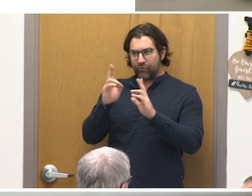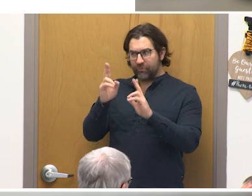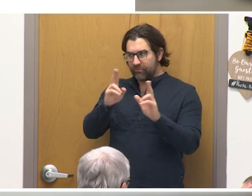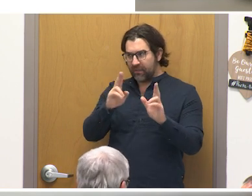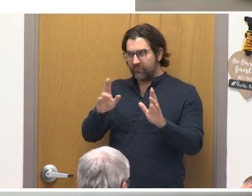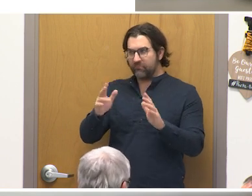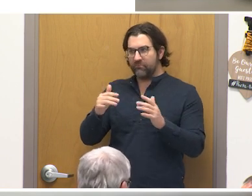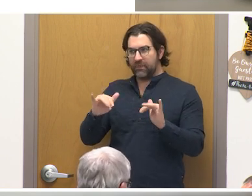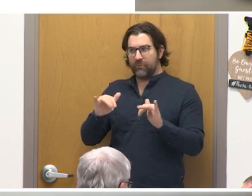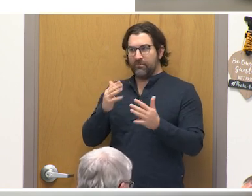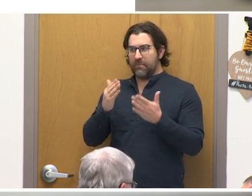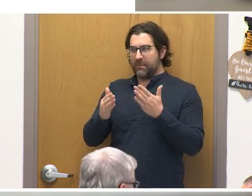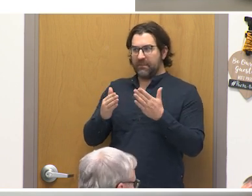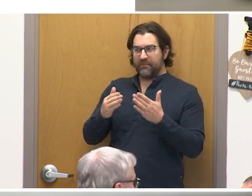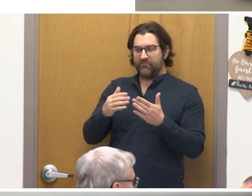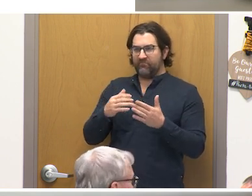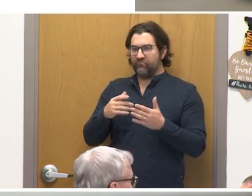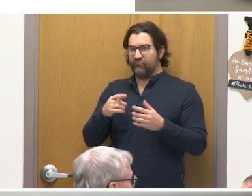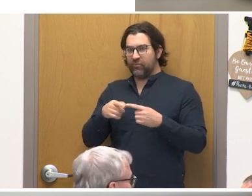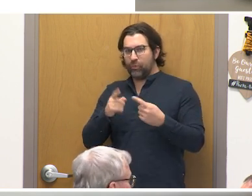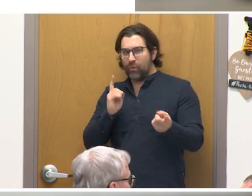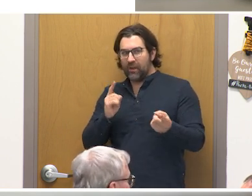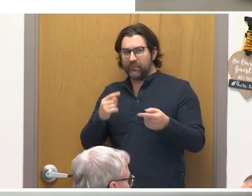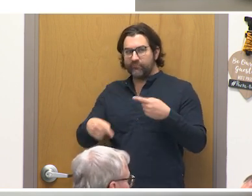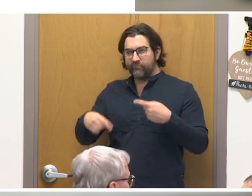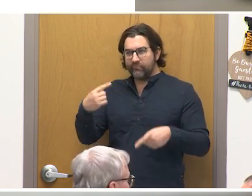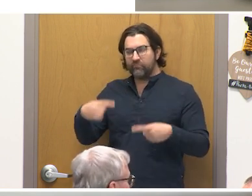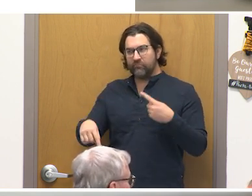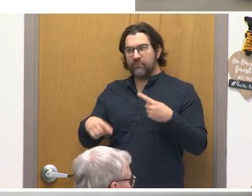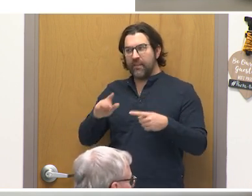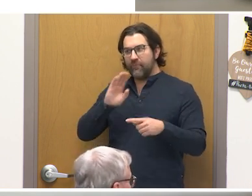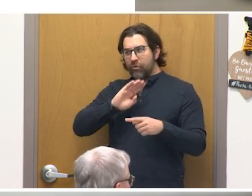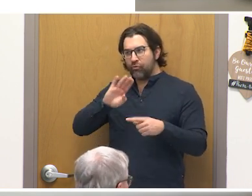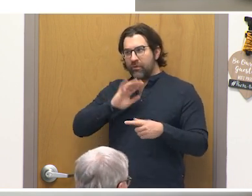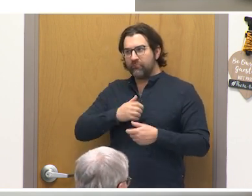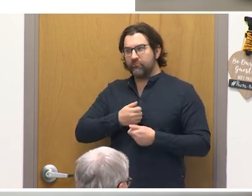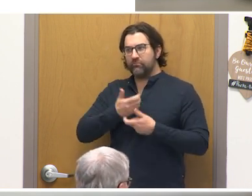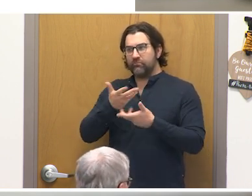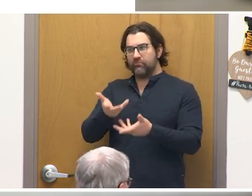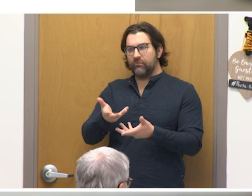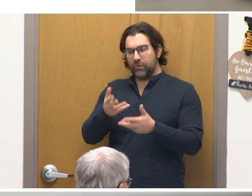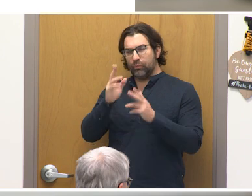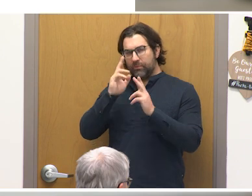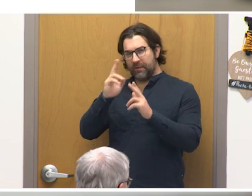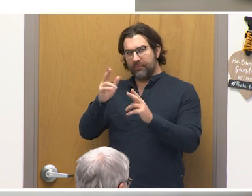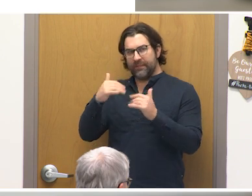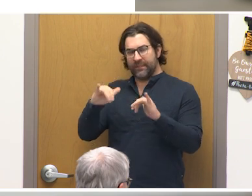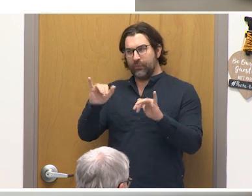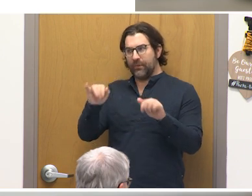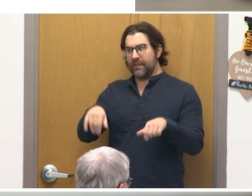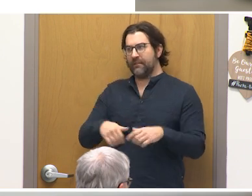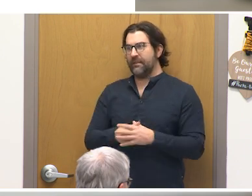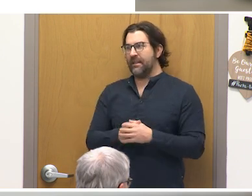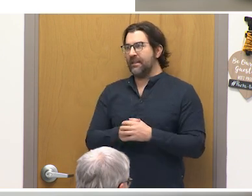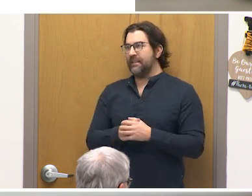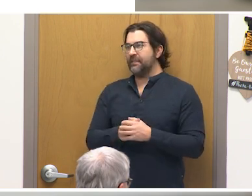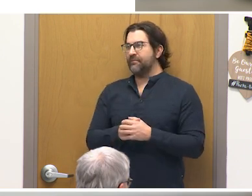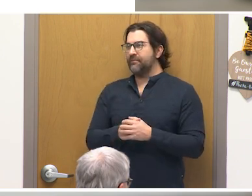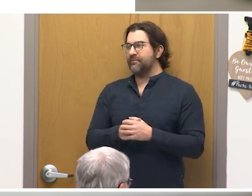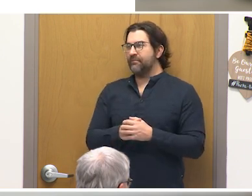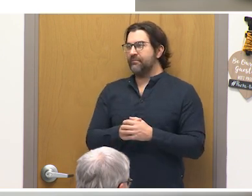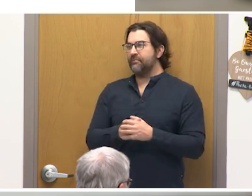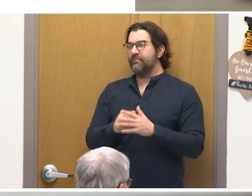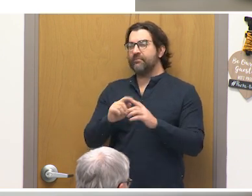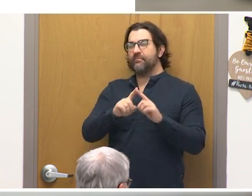see, but there's ways to share that frustration or that disagreement in a respectful manner. Want to appreciate the differences